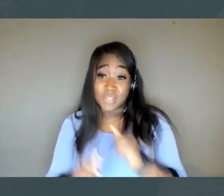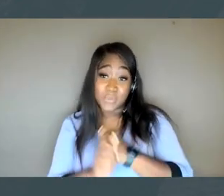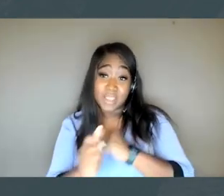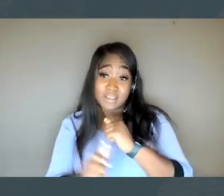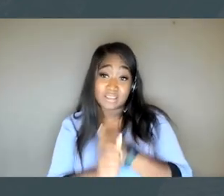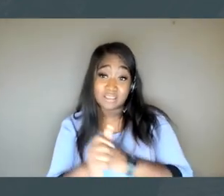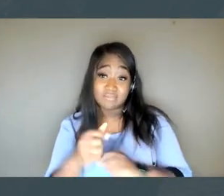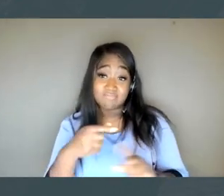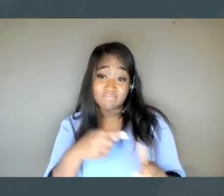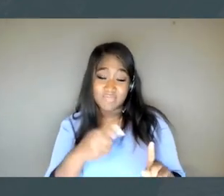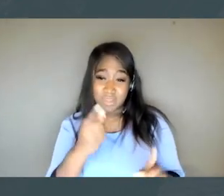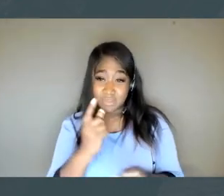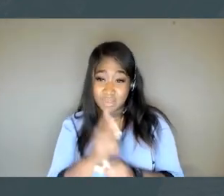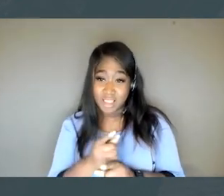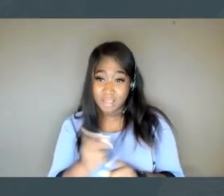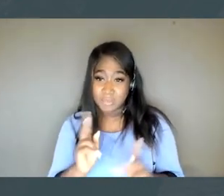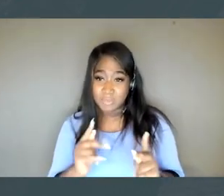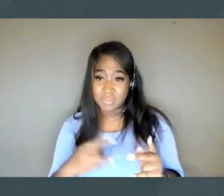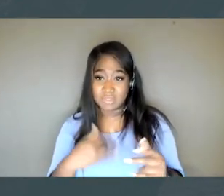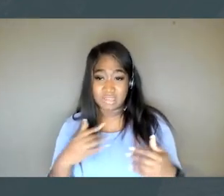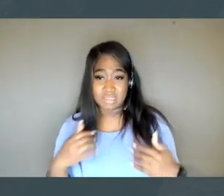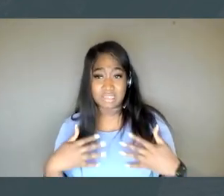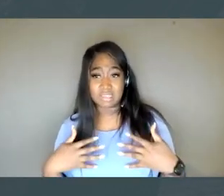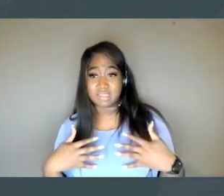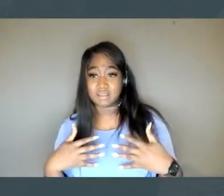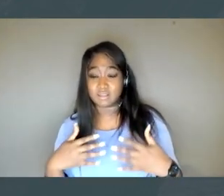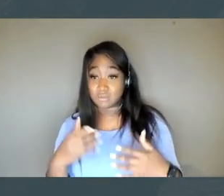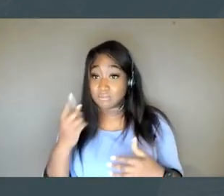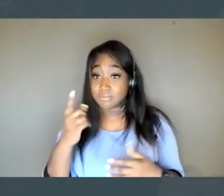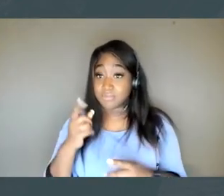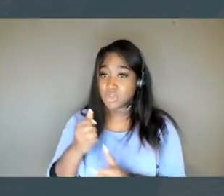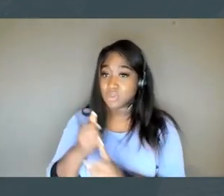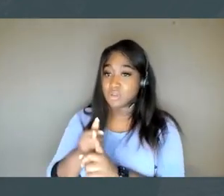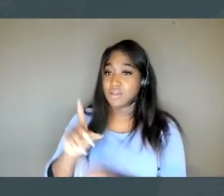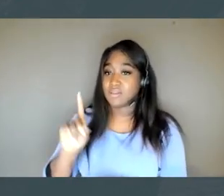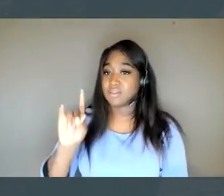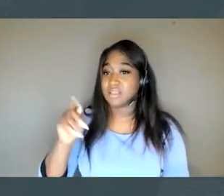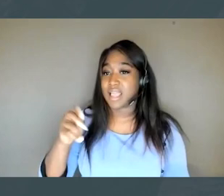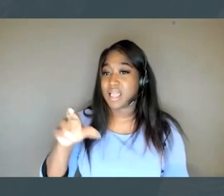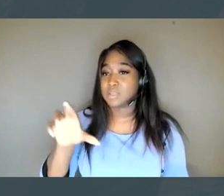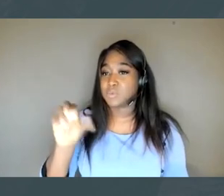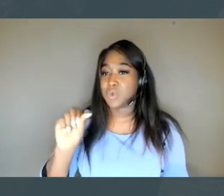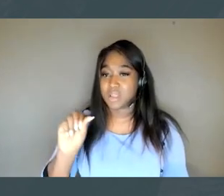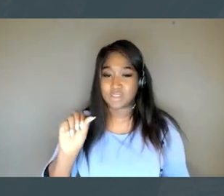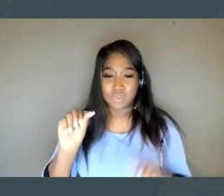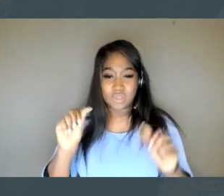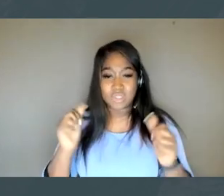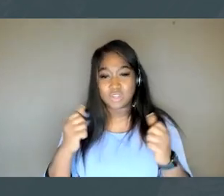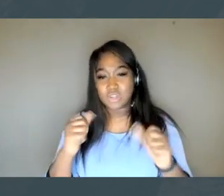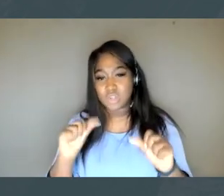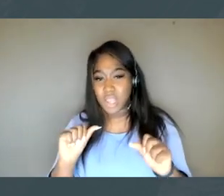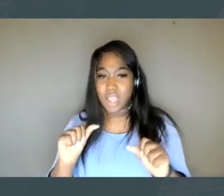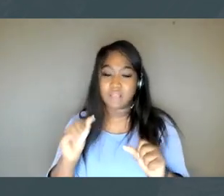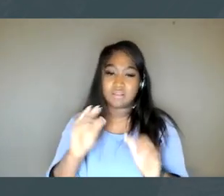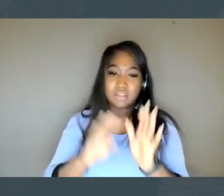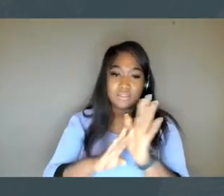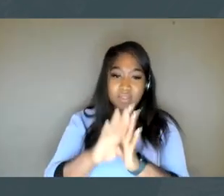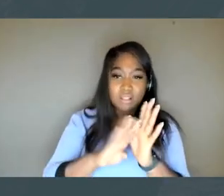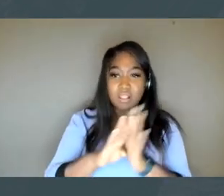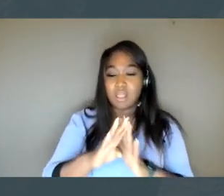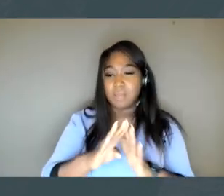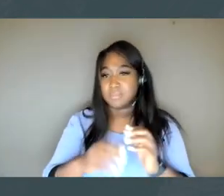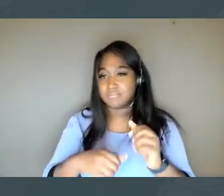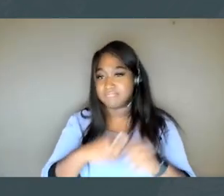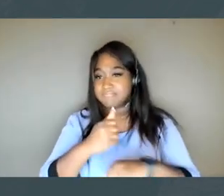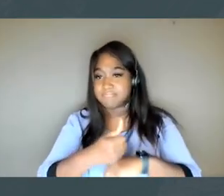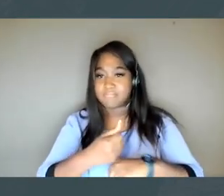right? You can understand yourself as a diaspora. You can try to, you know, develop, you know, forge solidarities